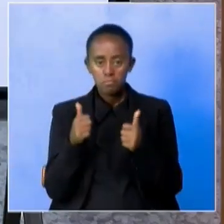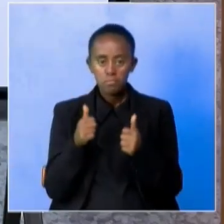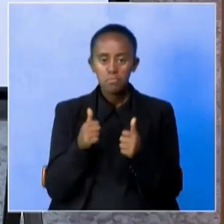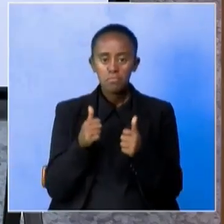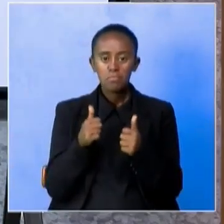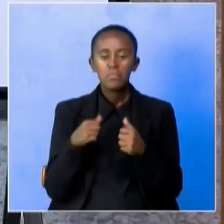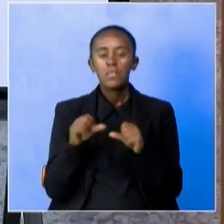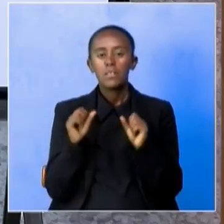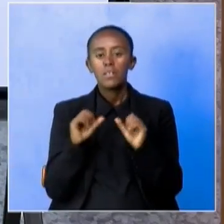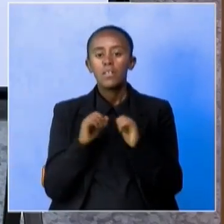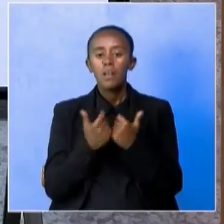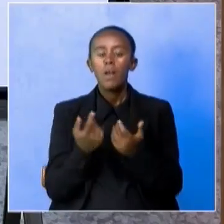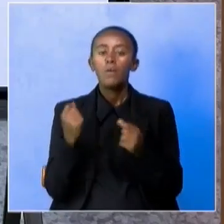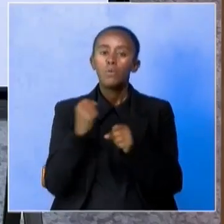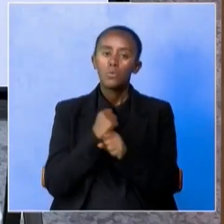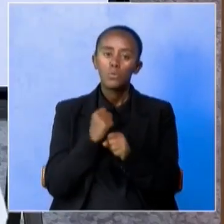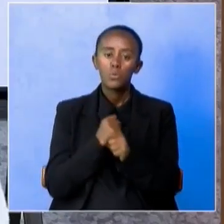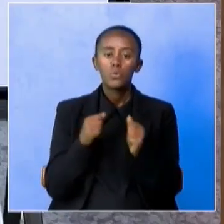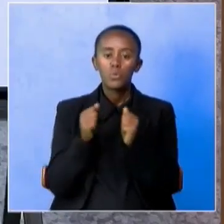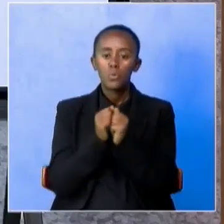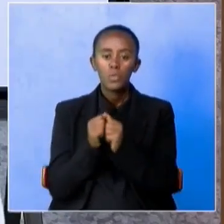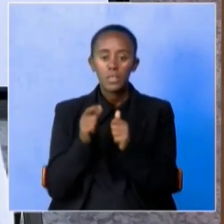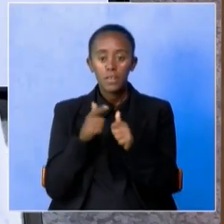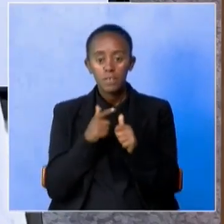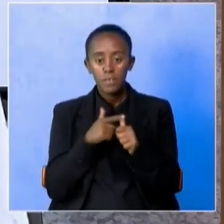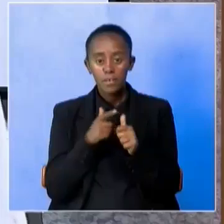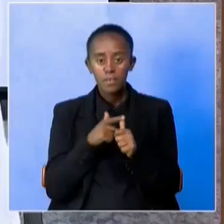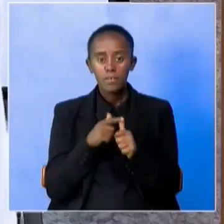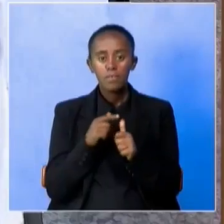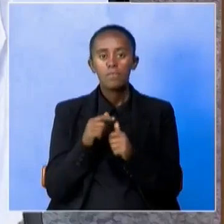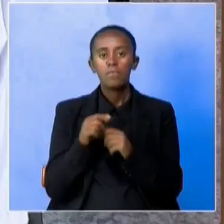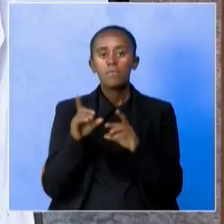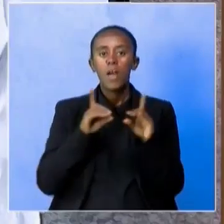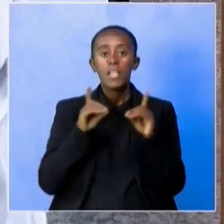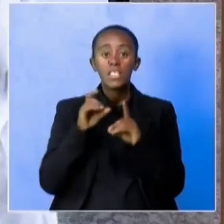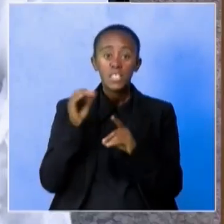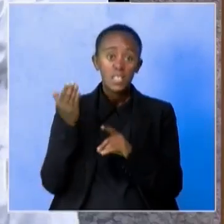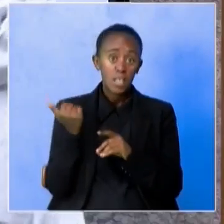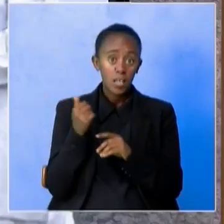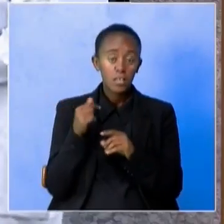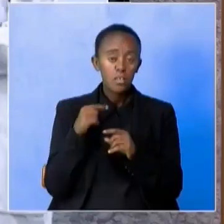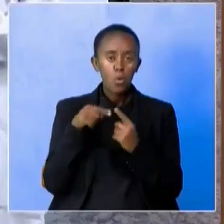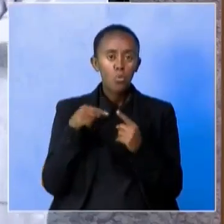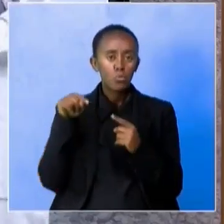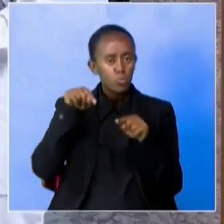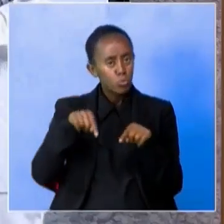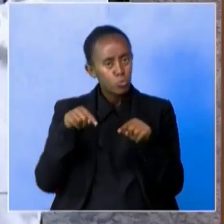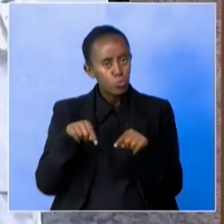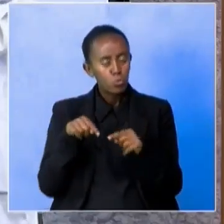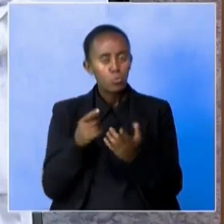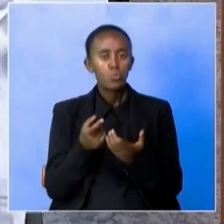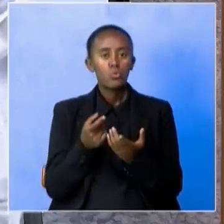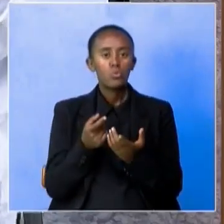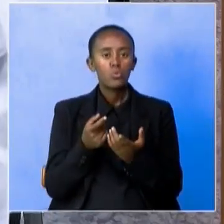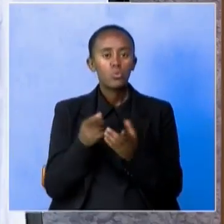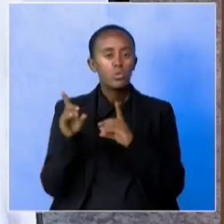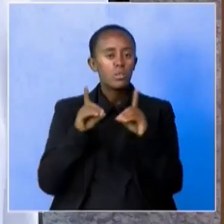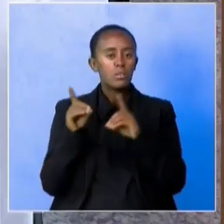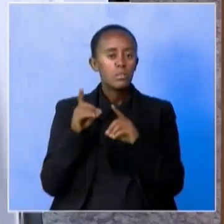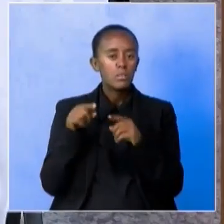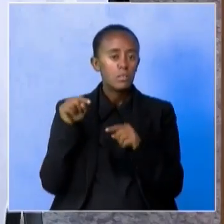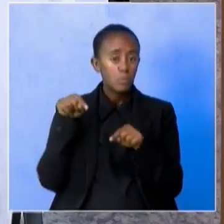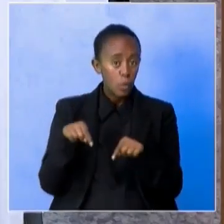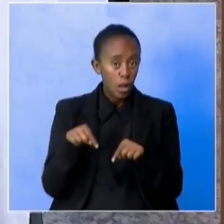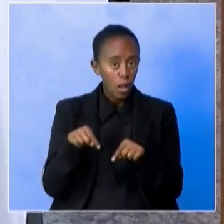them how well you did together. The first one, I did not go to school today. Did not go to school today.